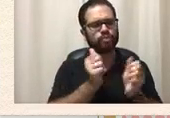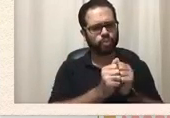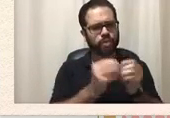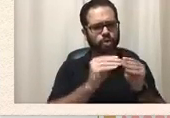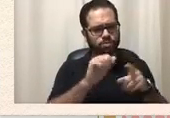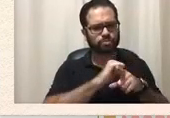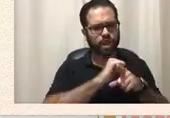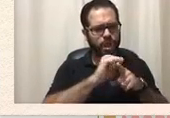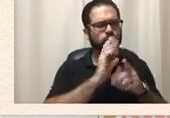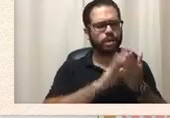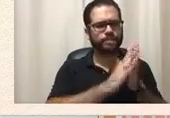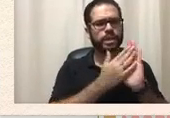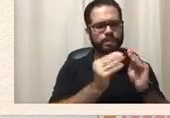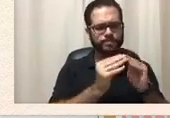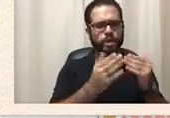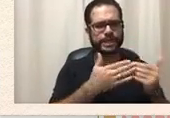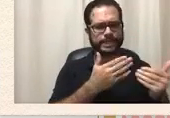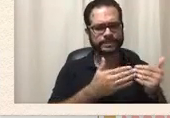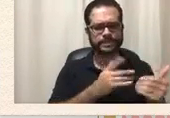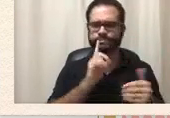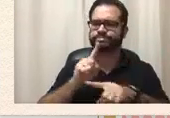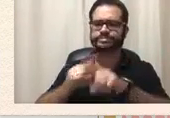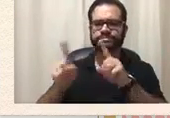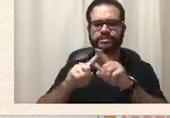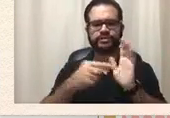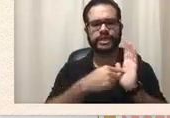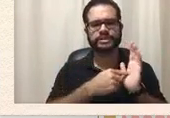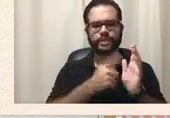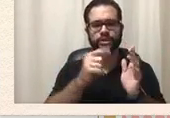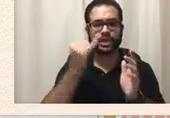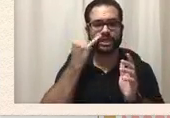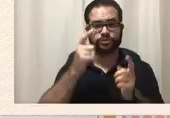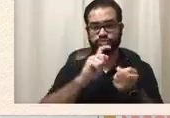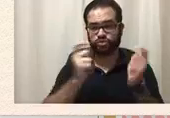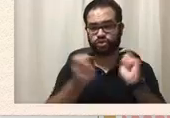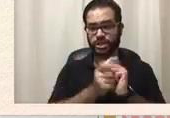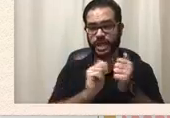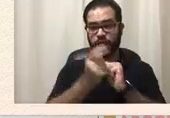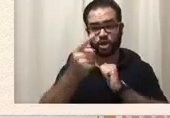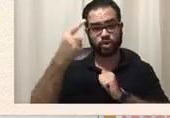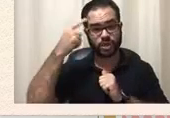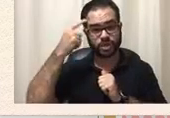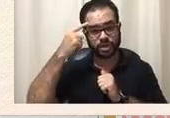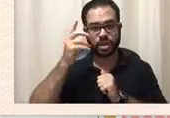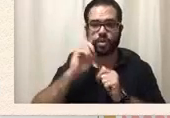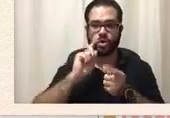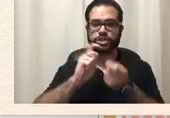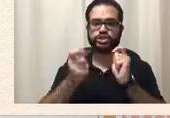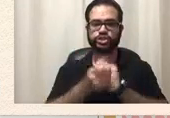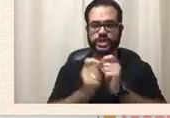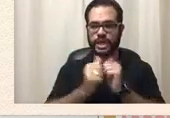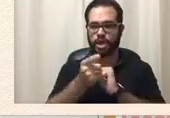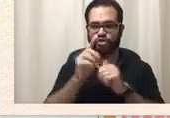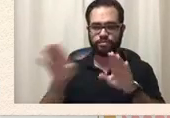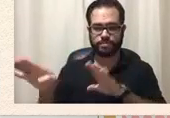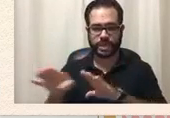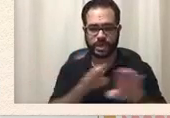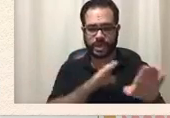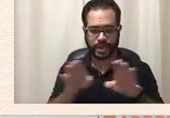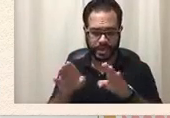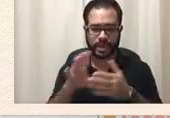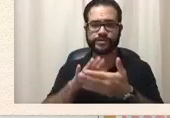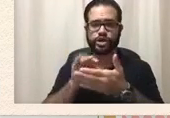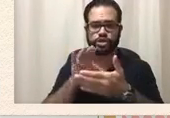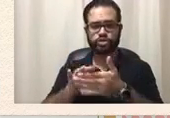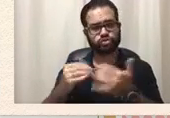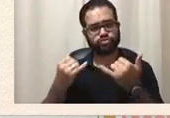of different phrases where you change the way you think. It will change the way you behave and learn. So take this moment to practice saying some of these